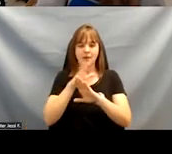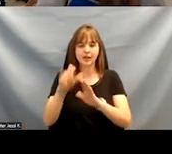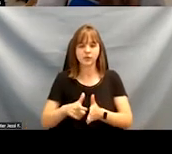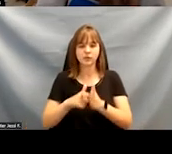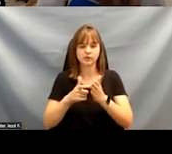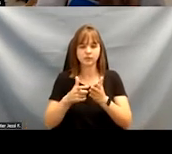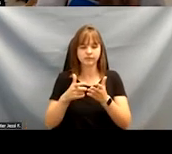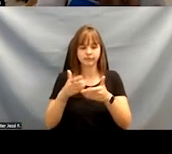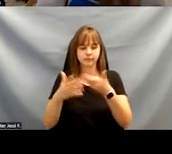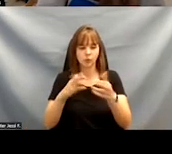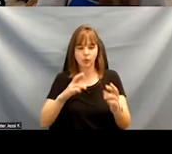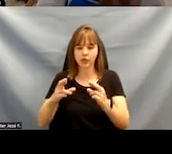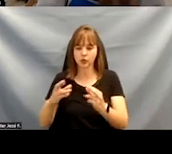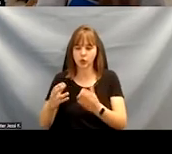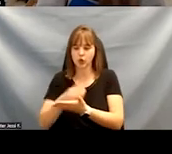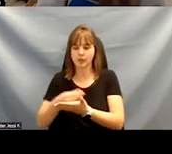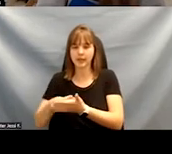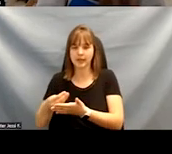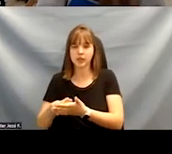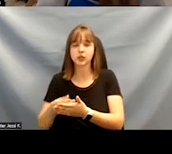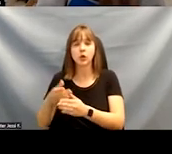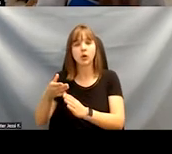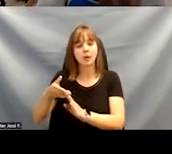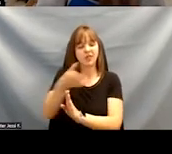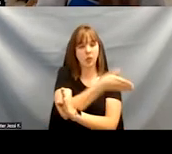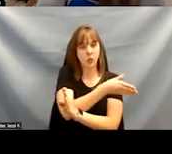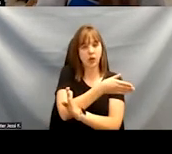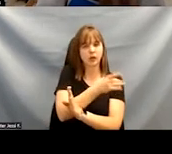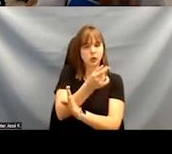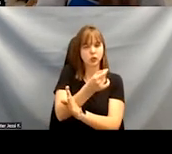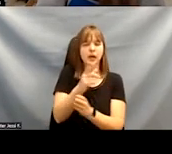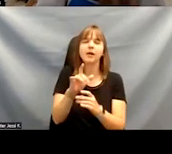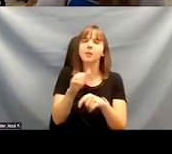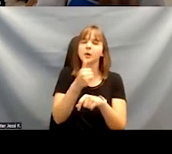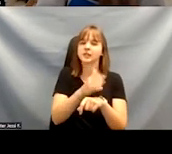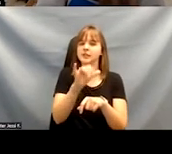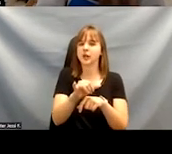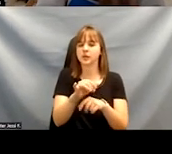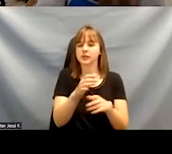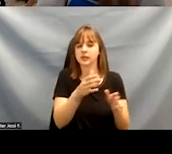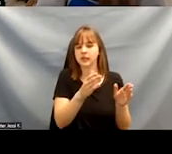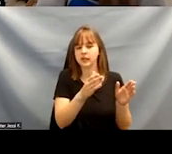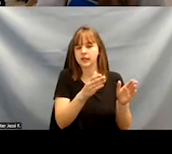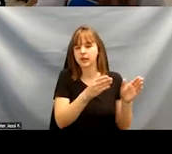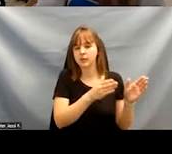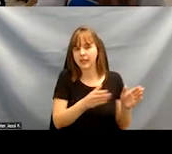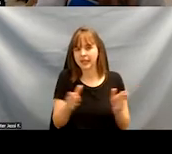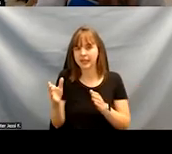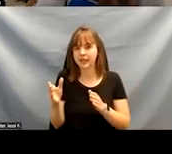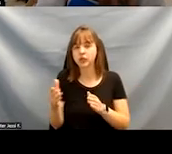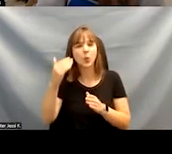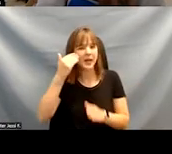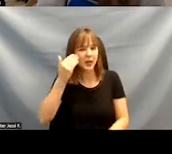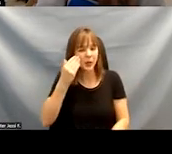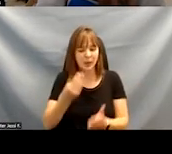Some of it was planning based. So we knew that we were going to have limited access to funds. So